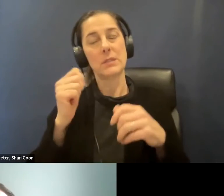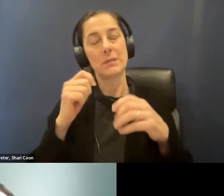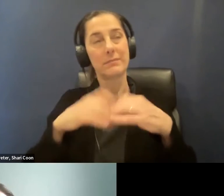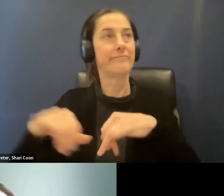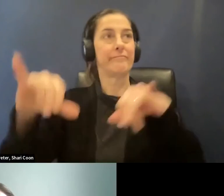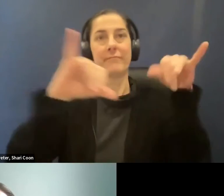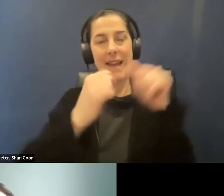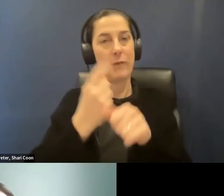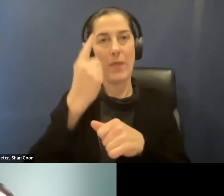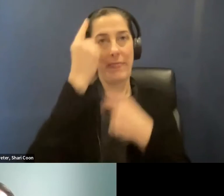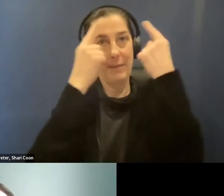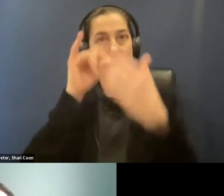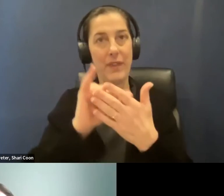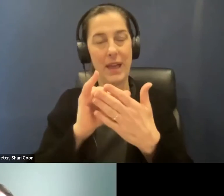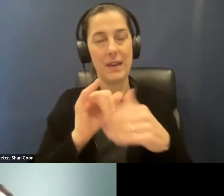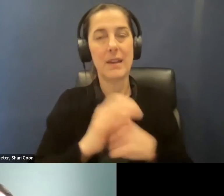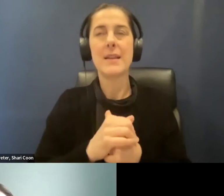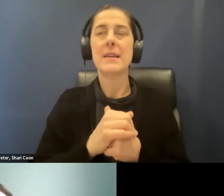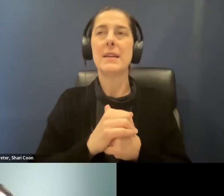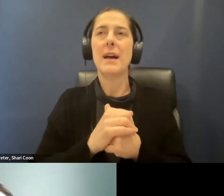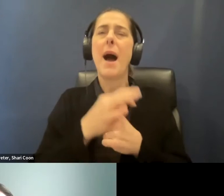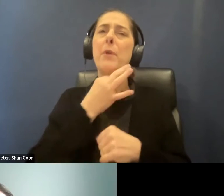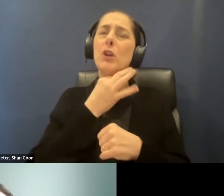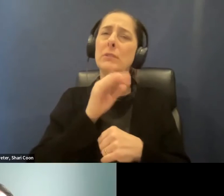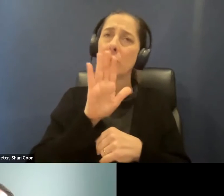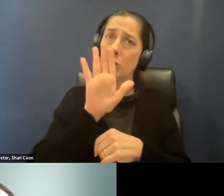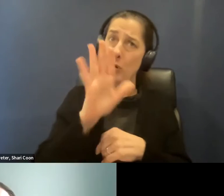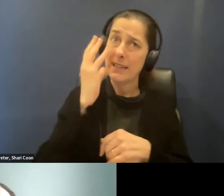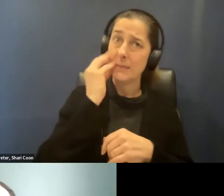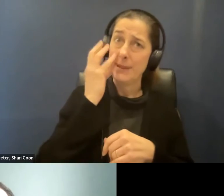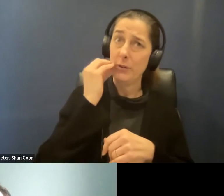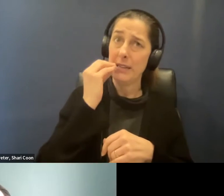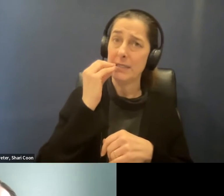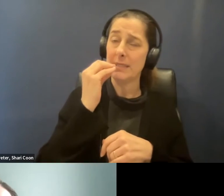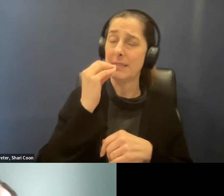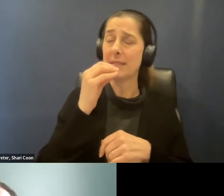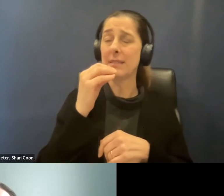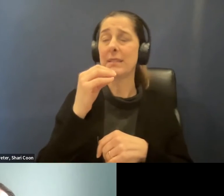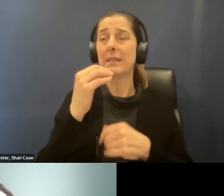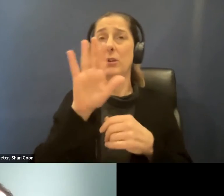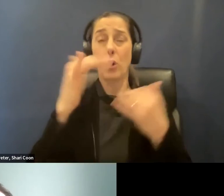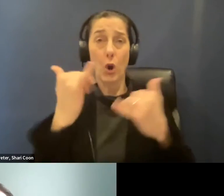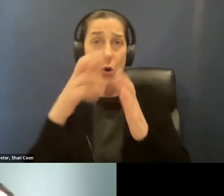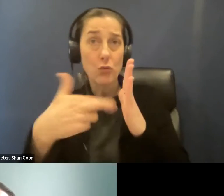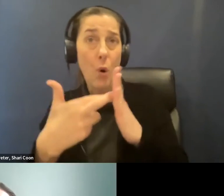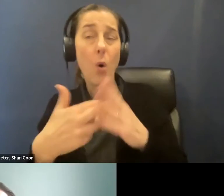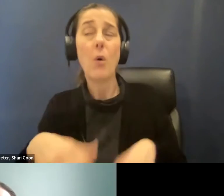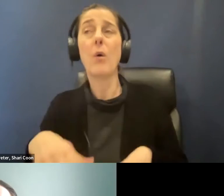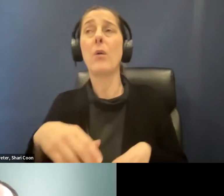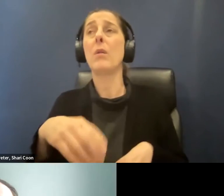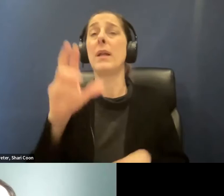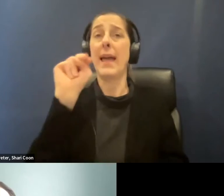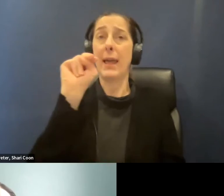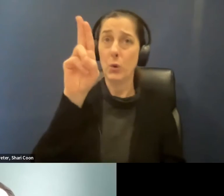just wondering about, you know, in your experience at Northeastern, in your current role, and just